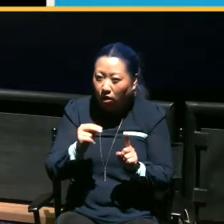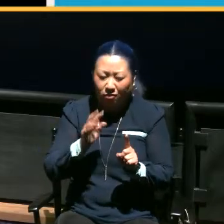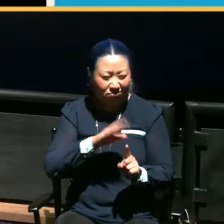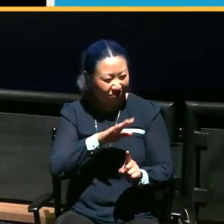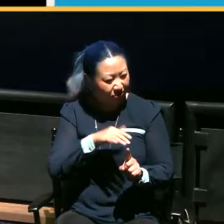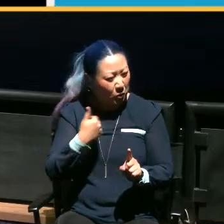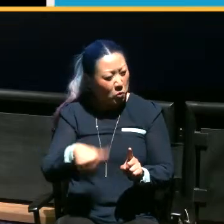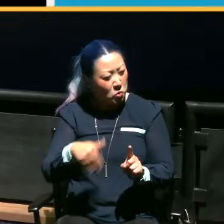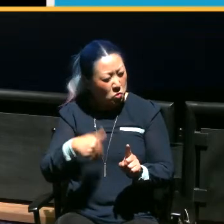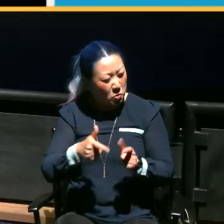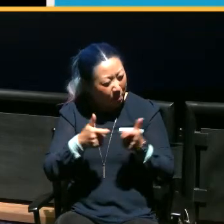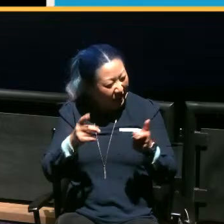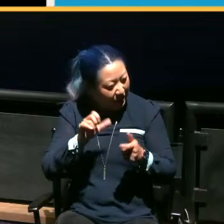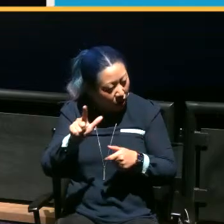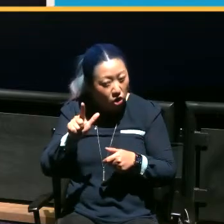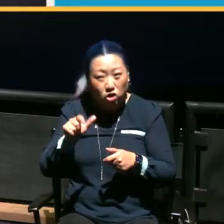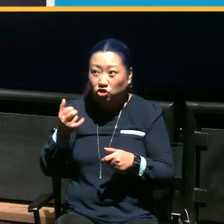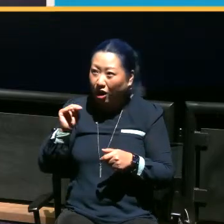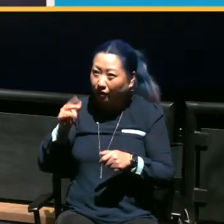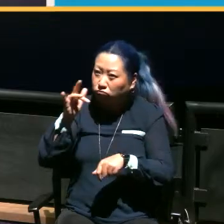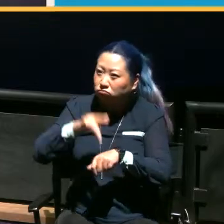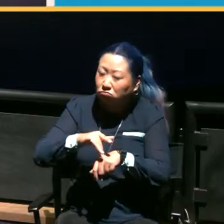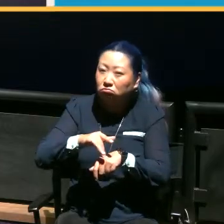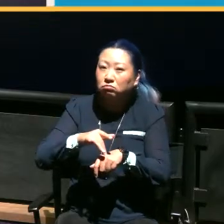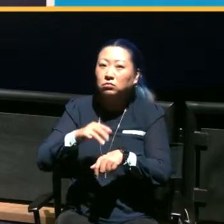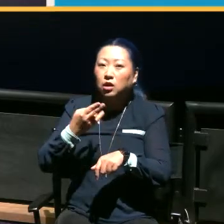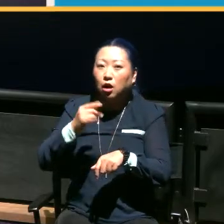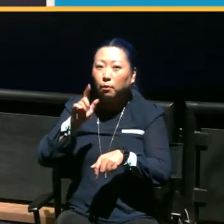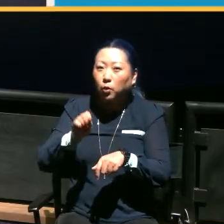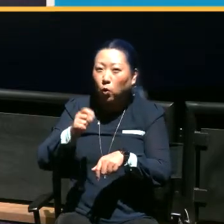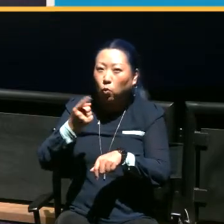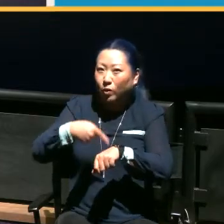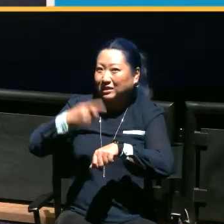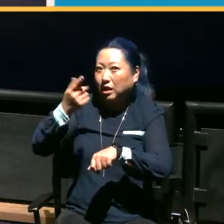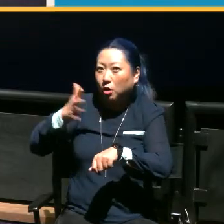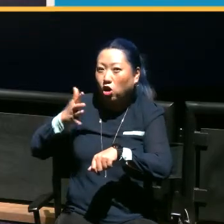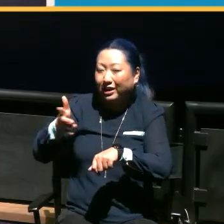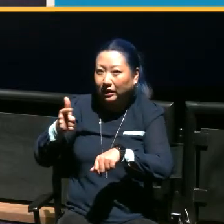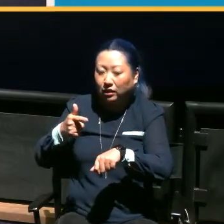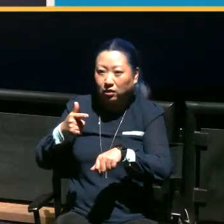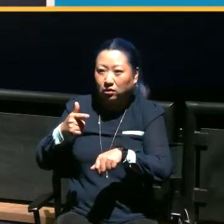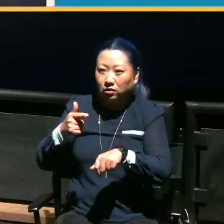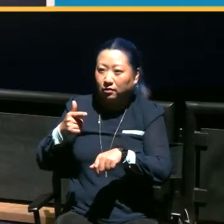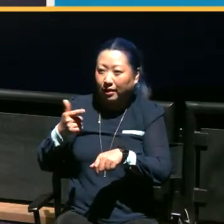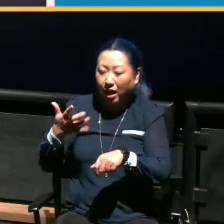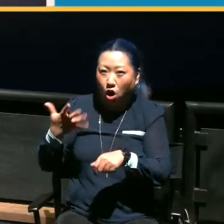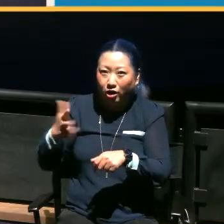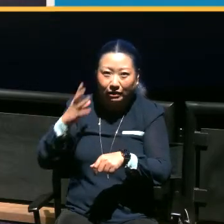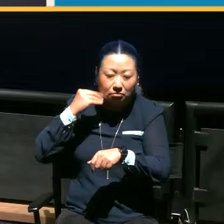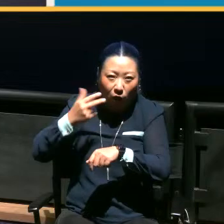"Wow, John, this is really a big deal." John had already been to Hubble one time. He was coming up on, he had already flown 3 times